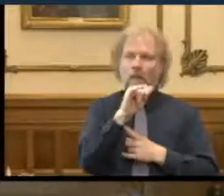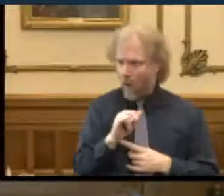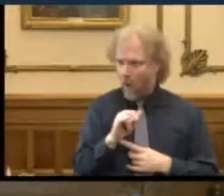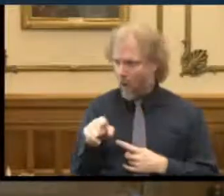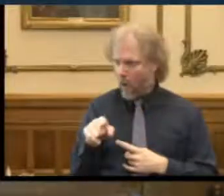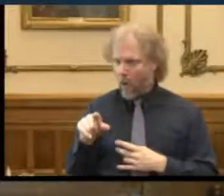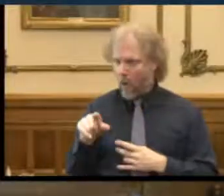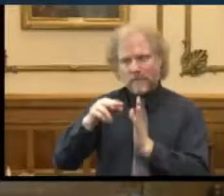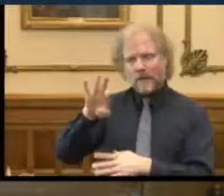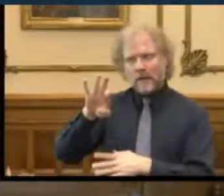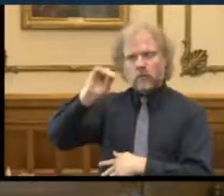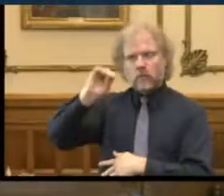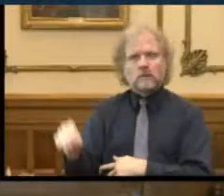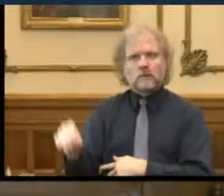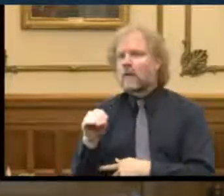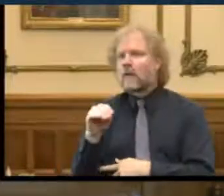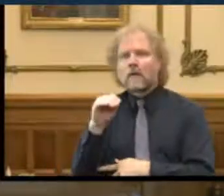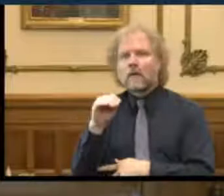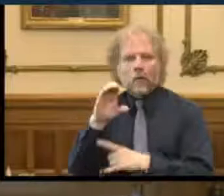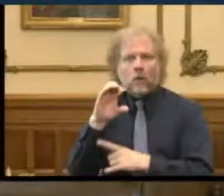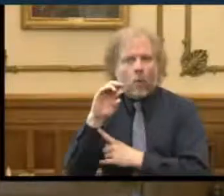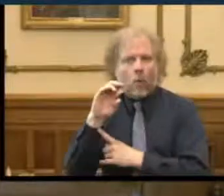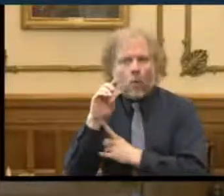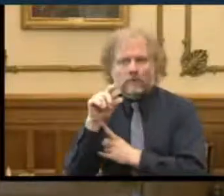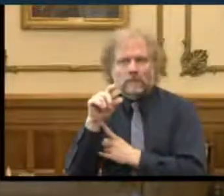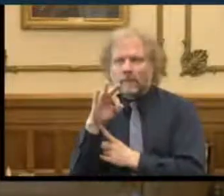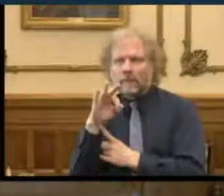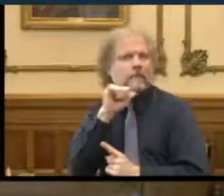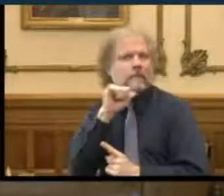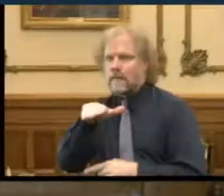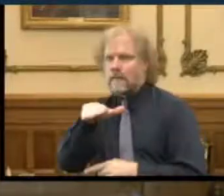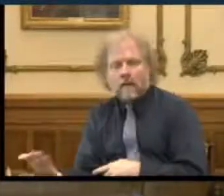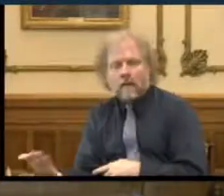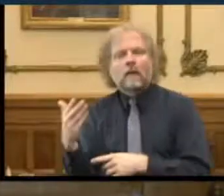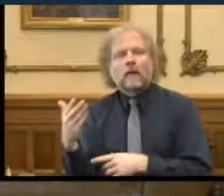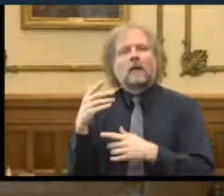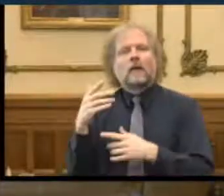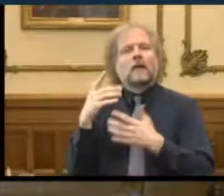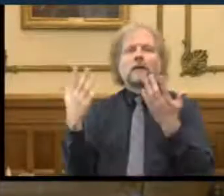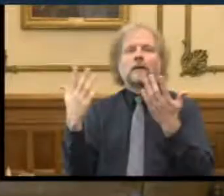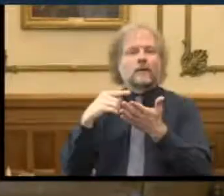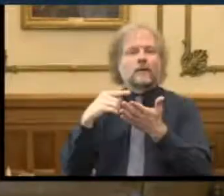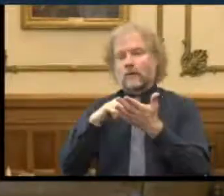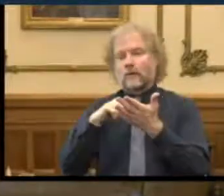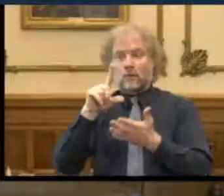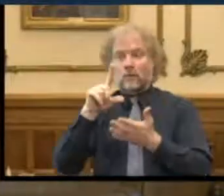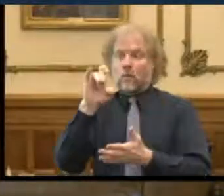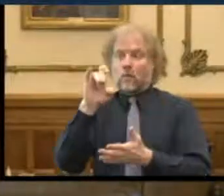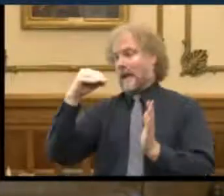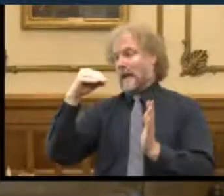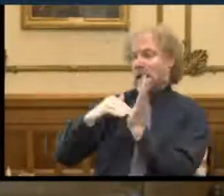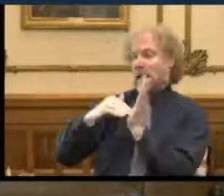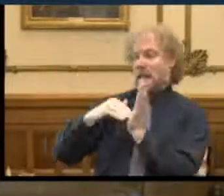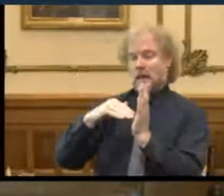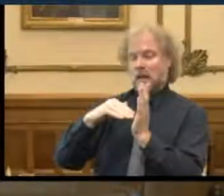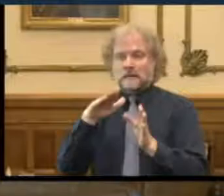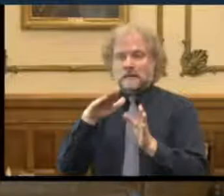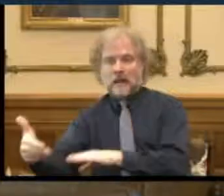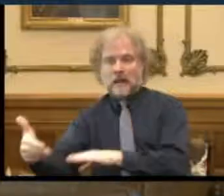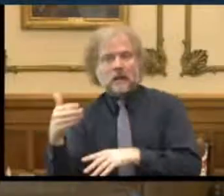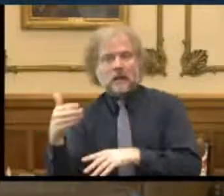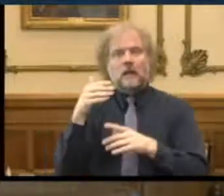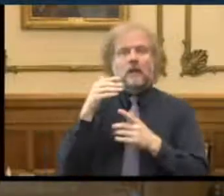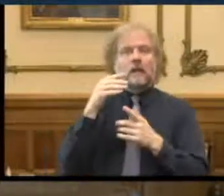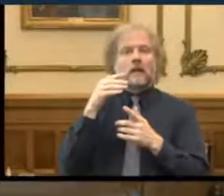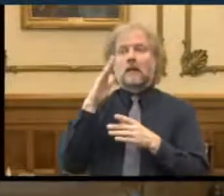other 94% did not die from COVID-19, so that instead of having 180,000 deaths or over that in